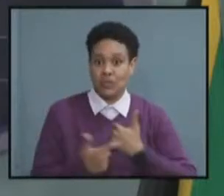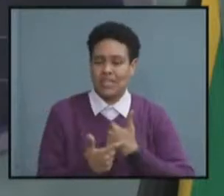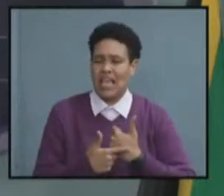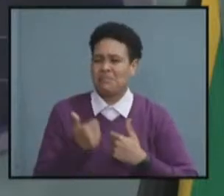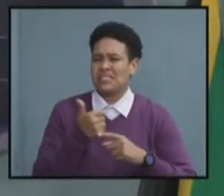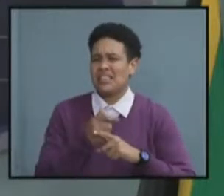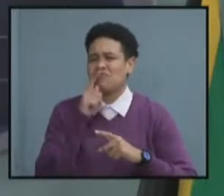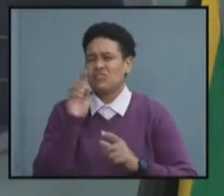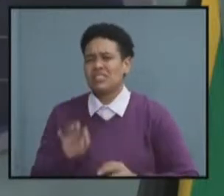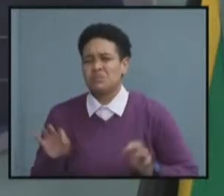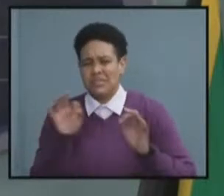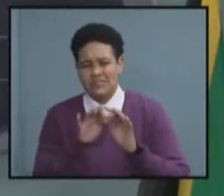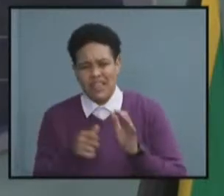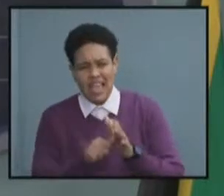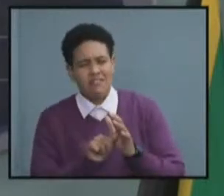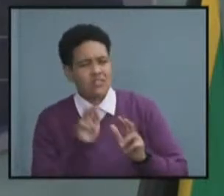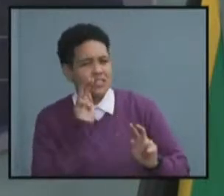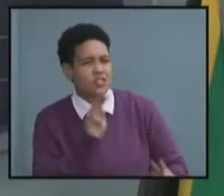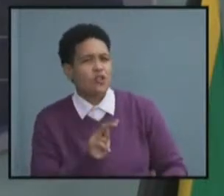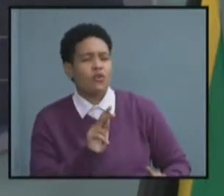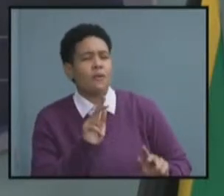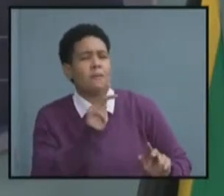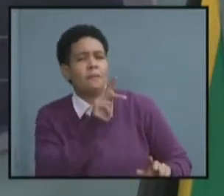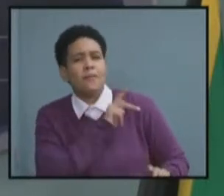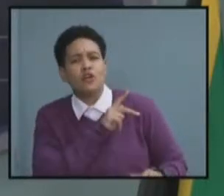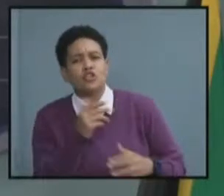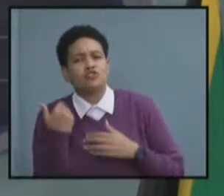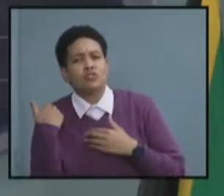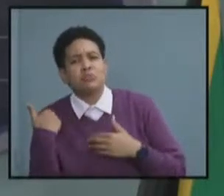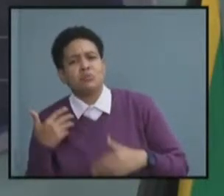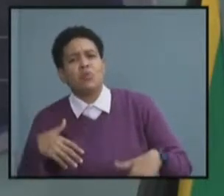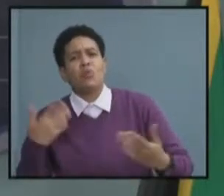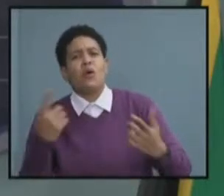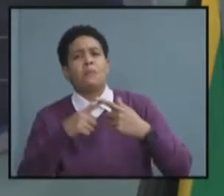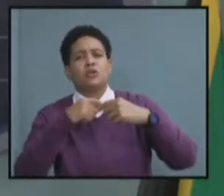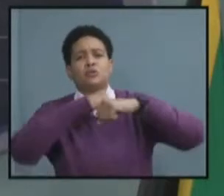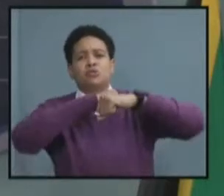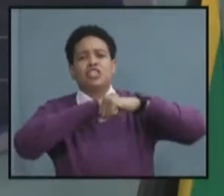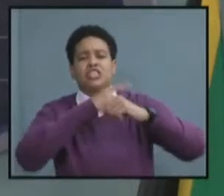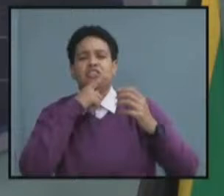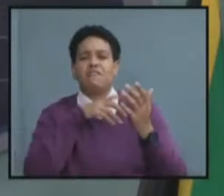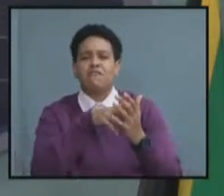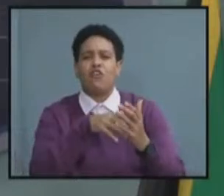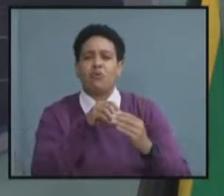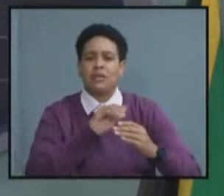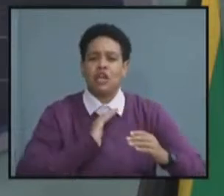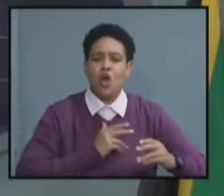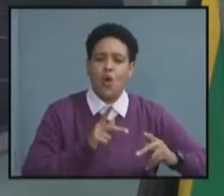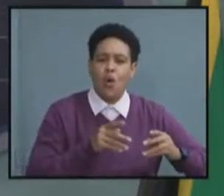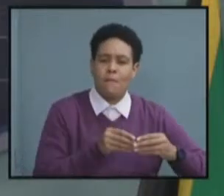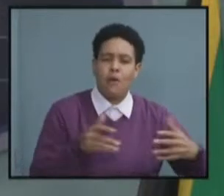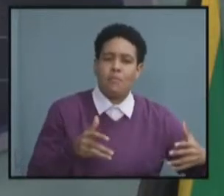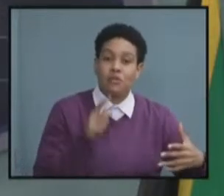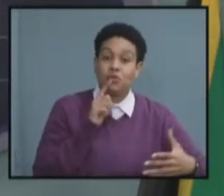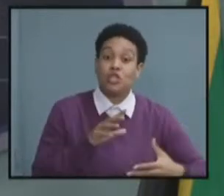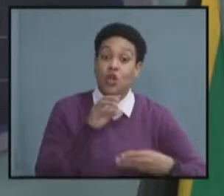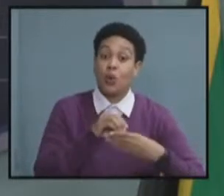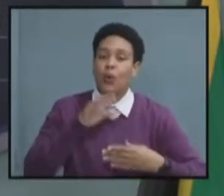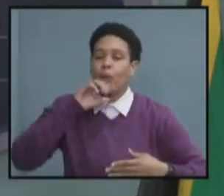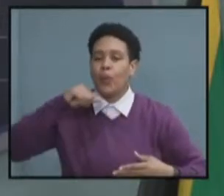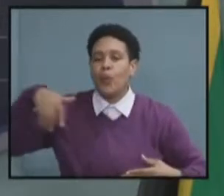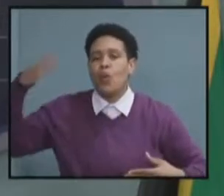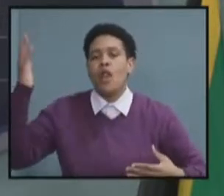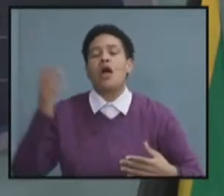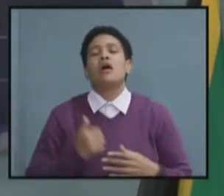there's a particular emphasis on personal responsibility and protection of the vulnerable in our population, which includes the